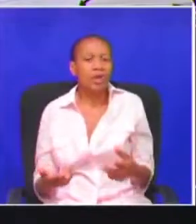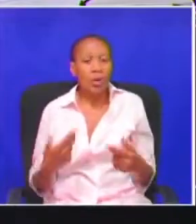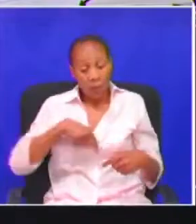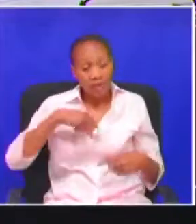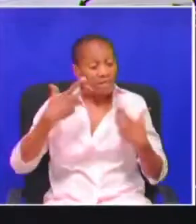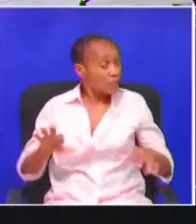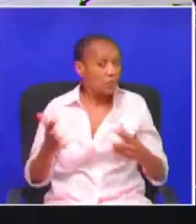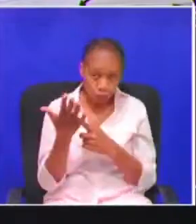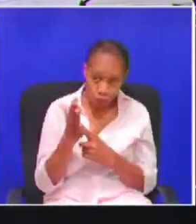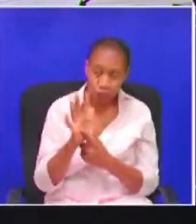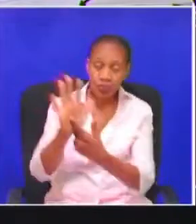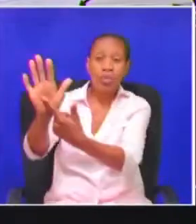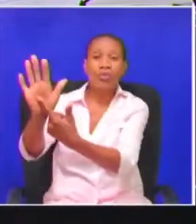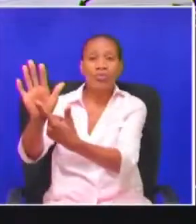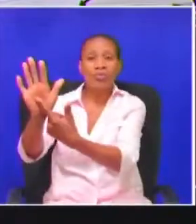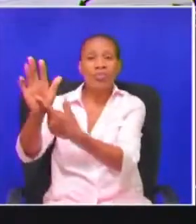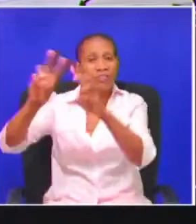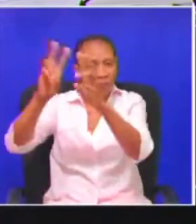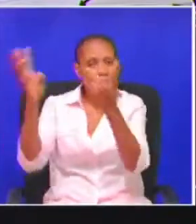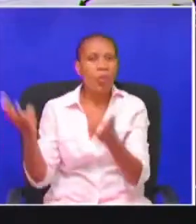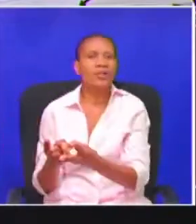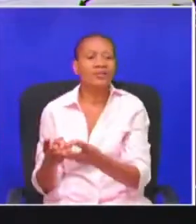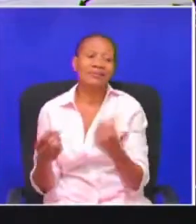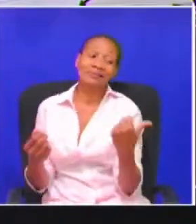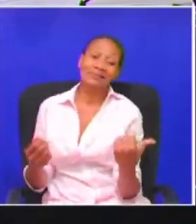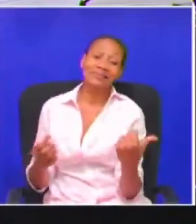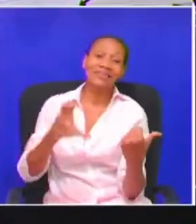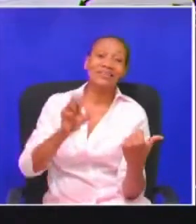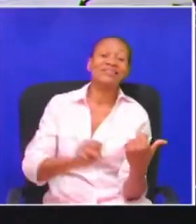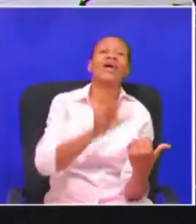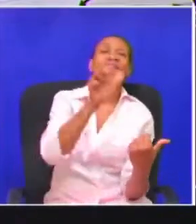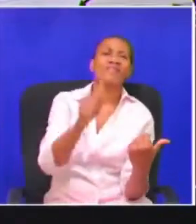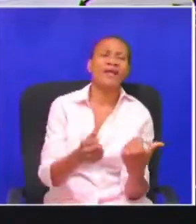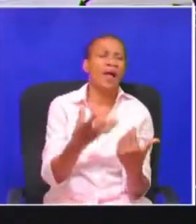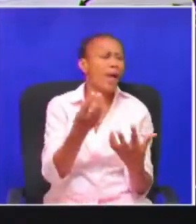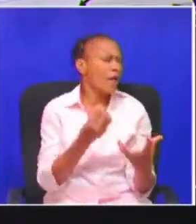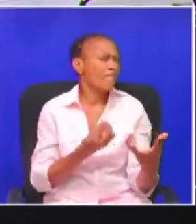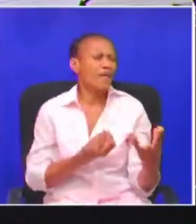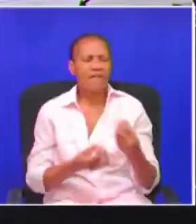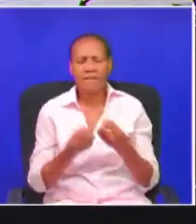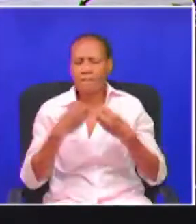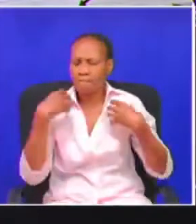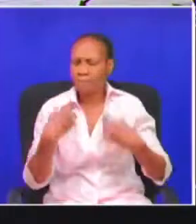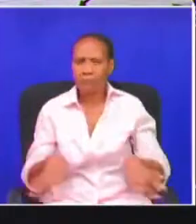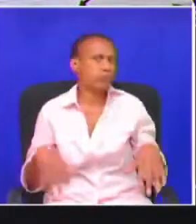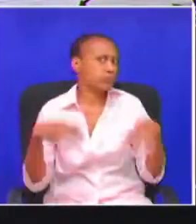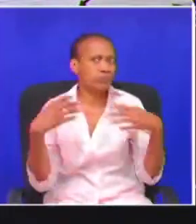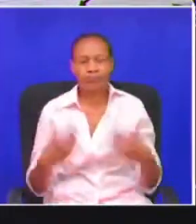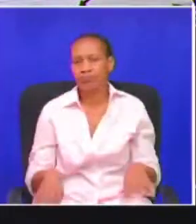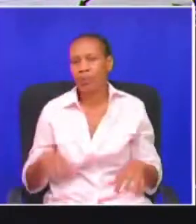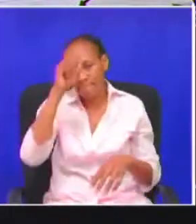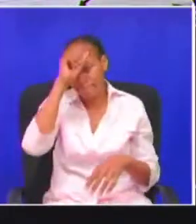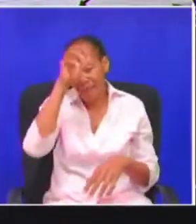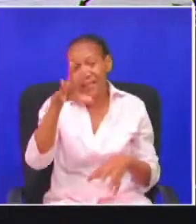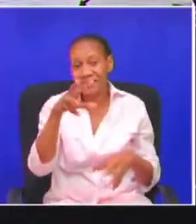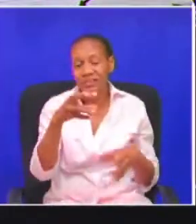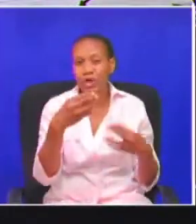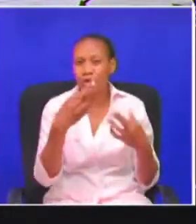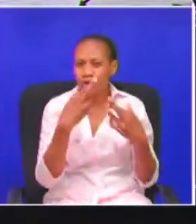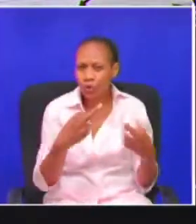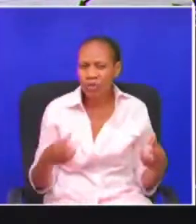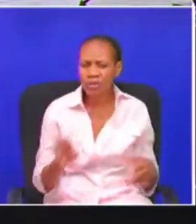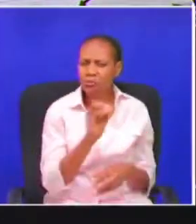that South Africa is a reservoir of many critical minerals that are needed in the